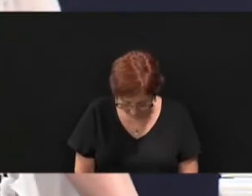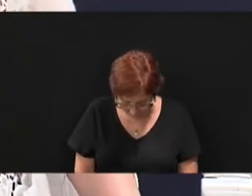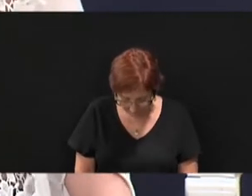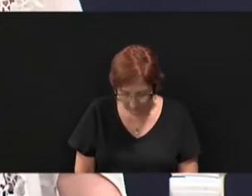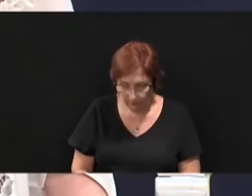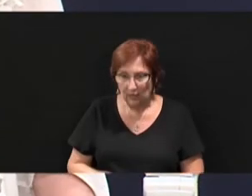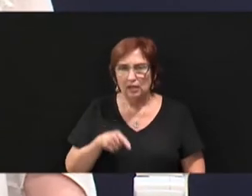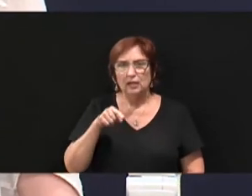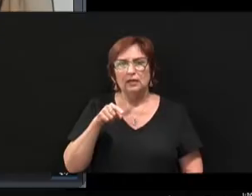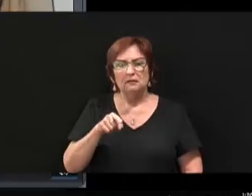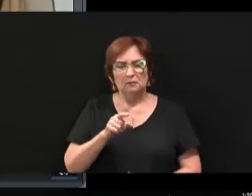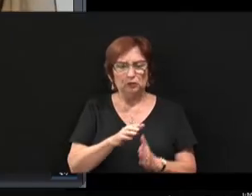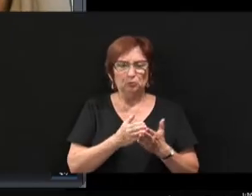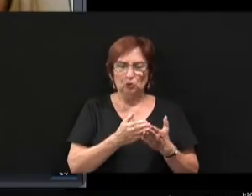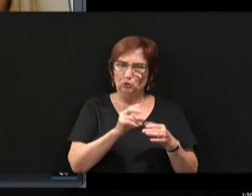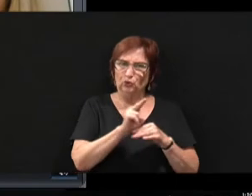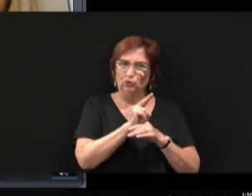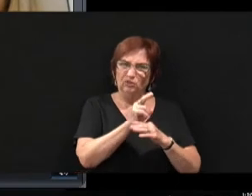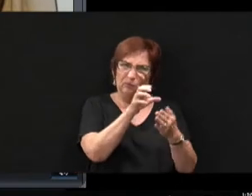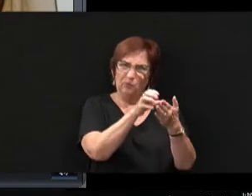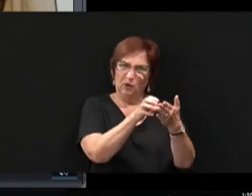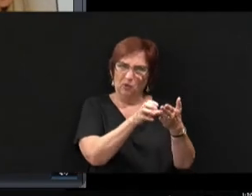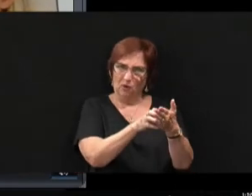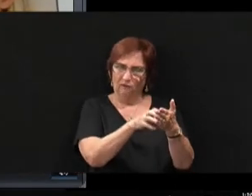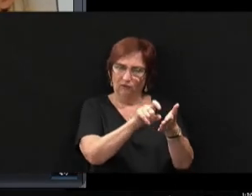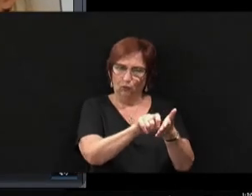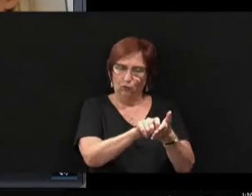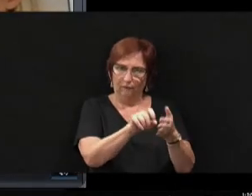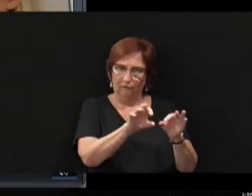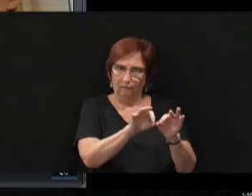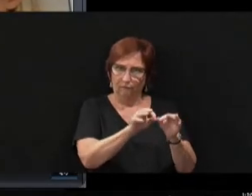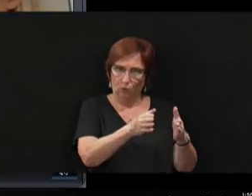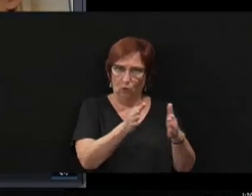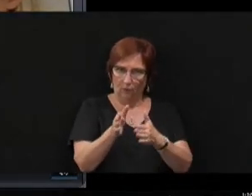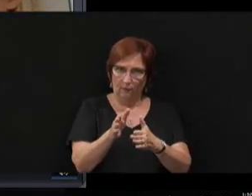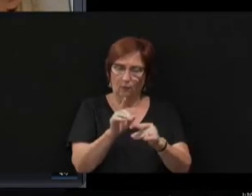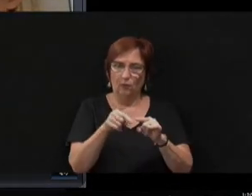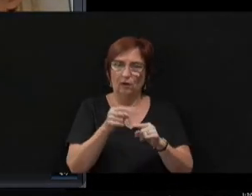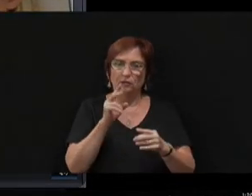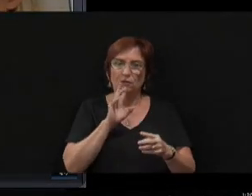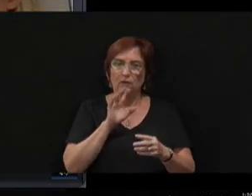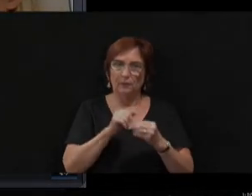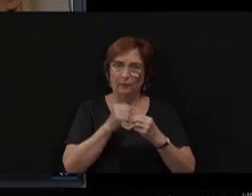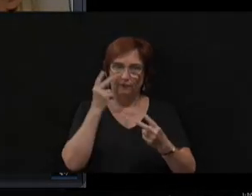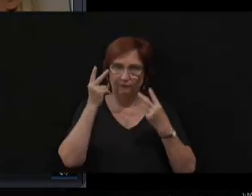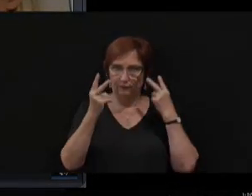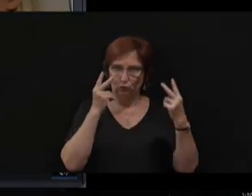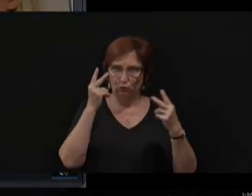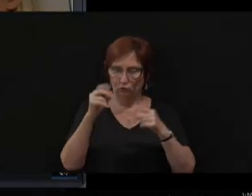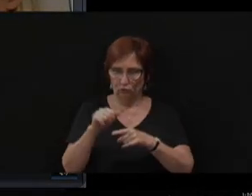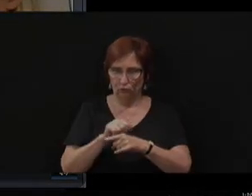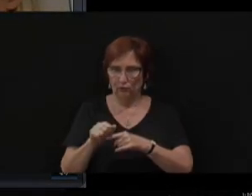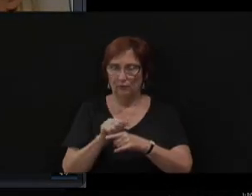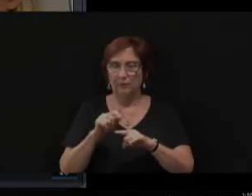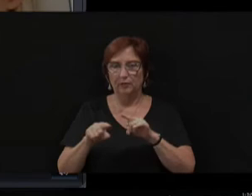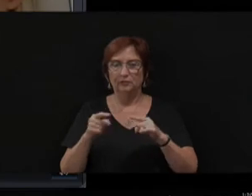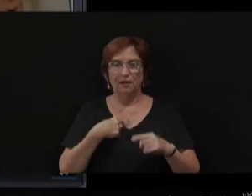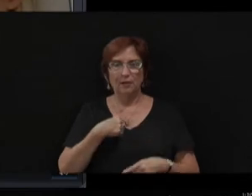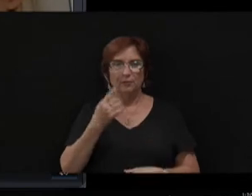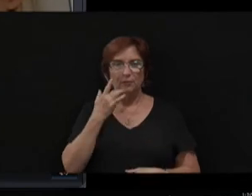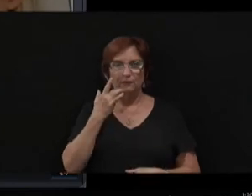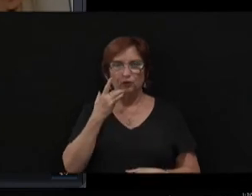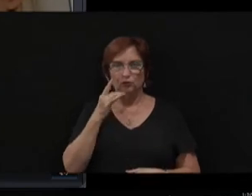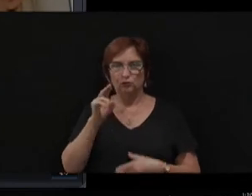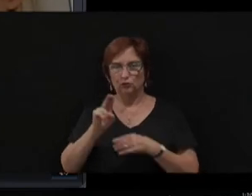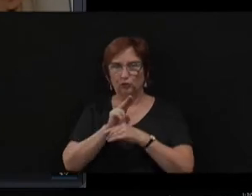This one puts it in a paragraph form when I'm talking about the visual drill. And what I prefer is to put it like in a number because I